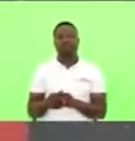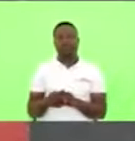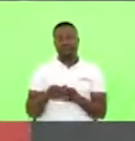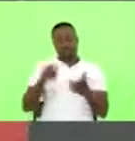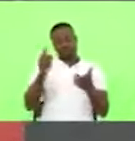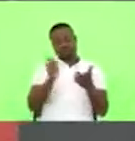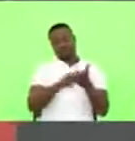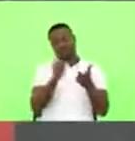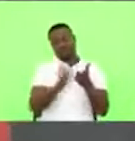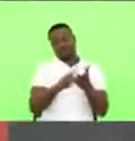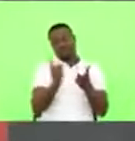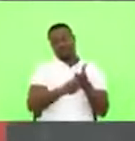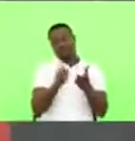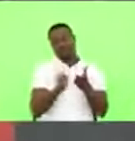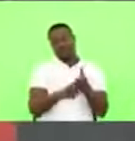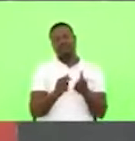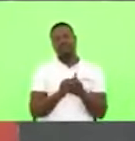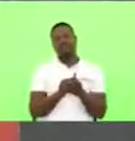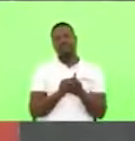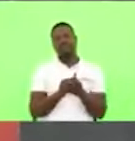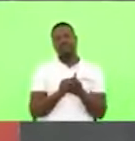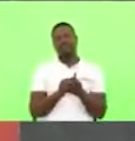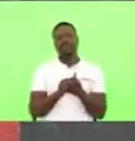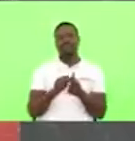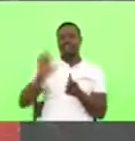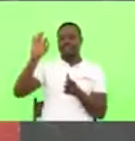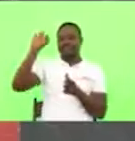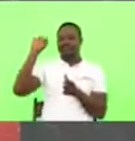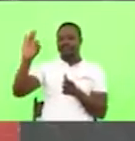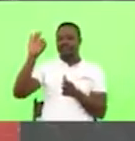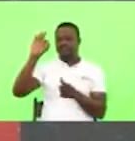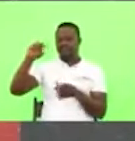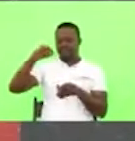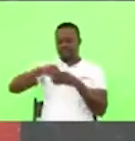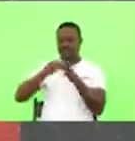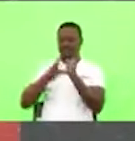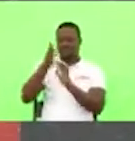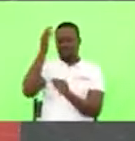two, the preaching in the name of Jesus.